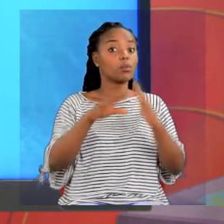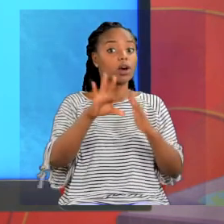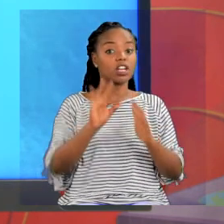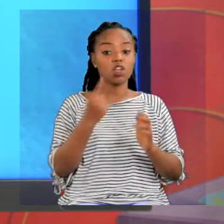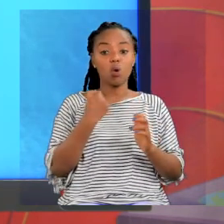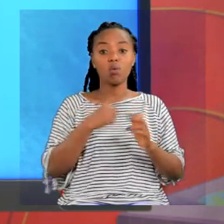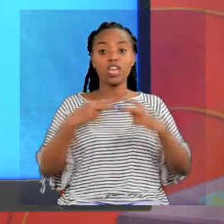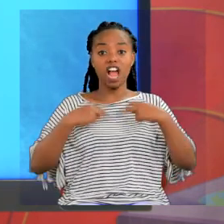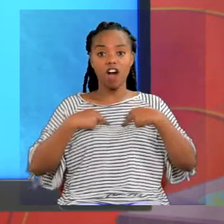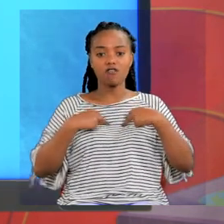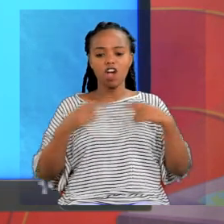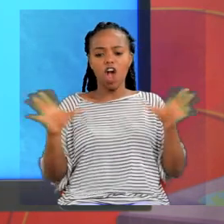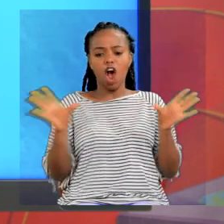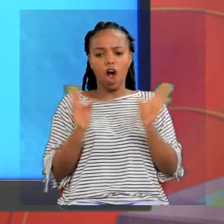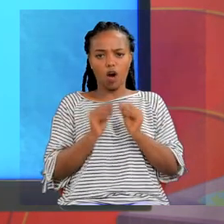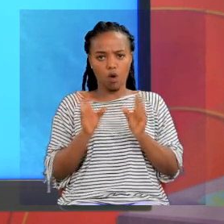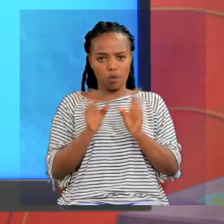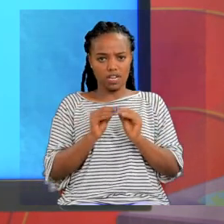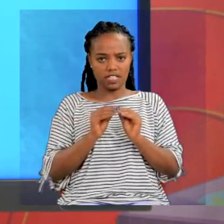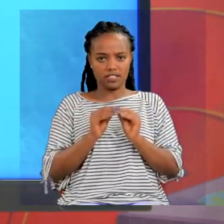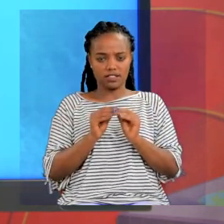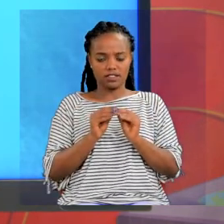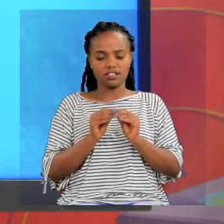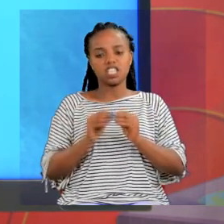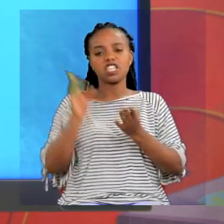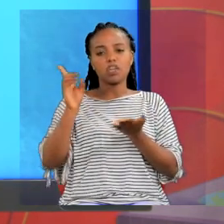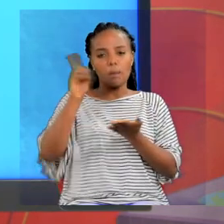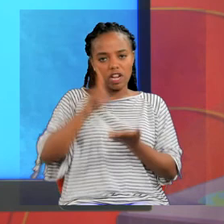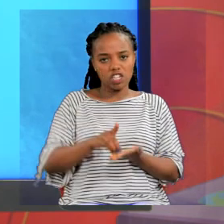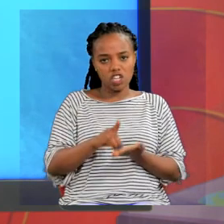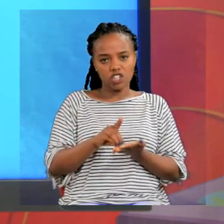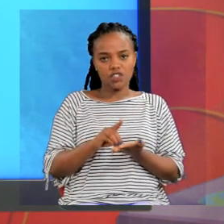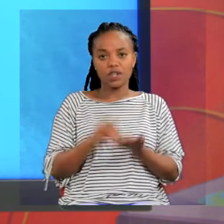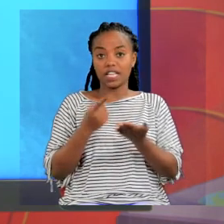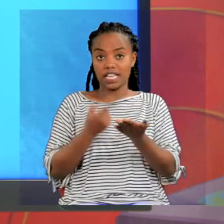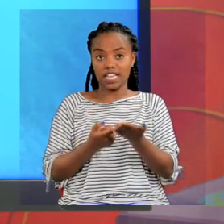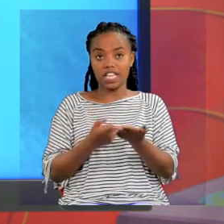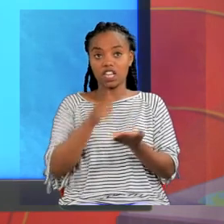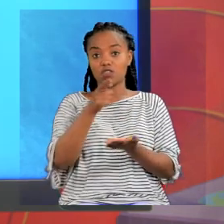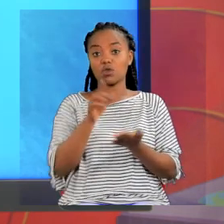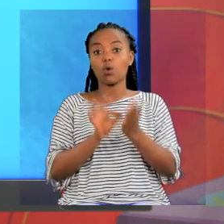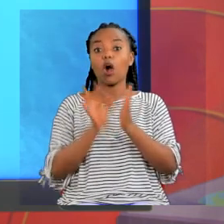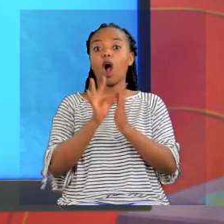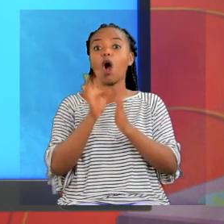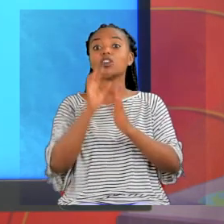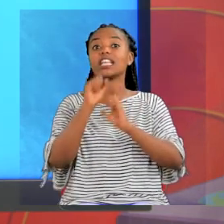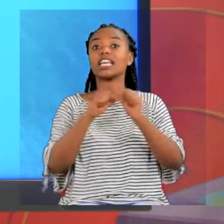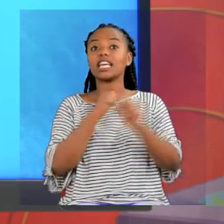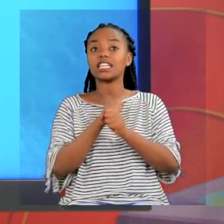the accumulated depreciation. Here, if you count the year,